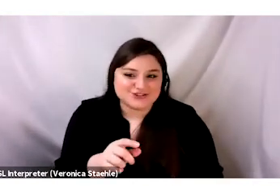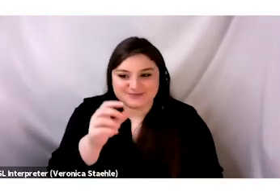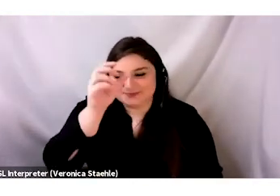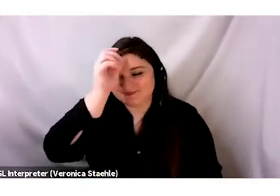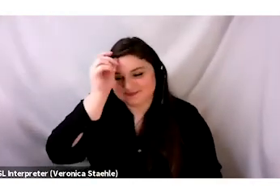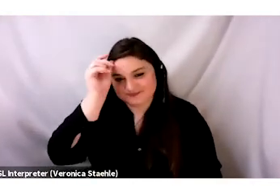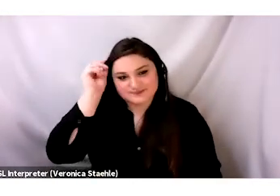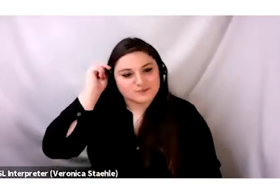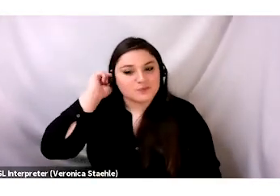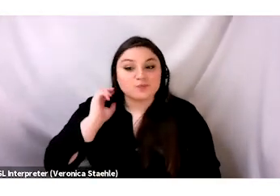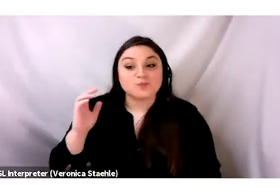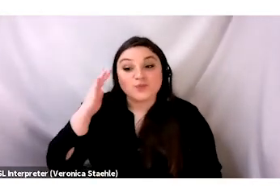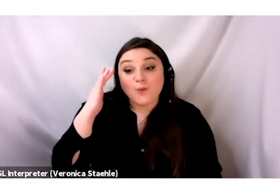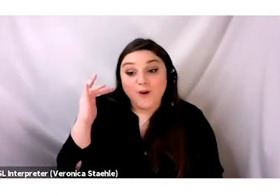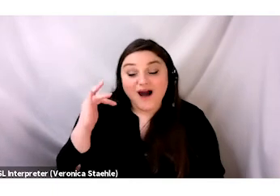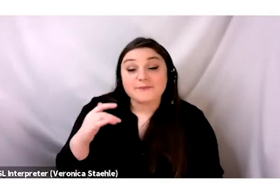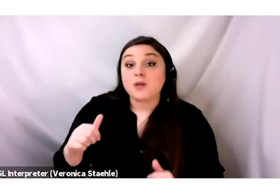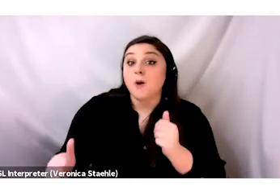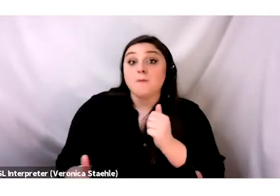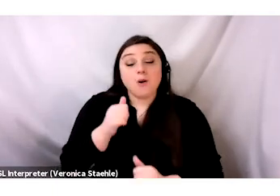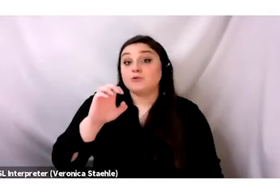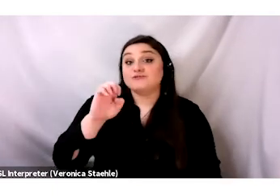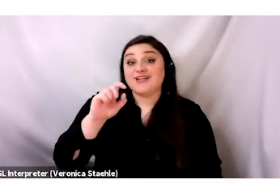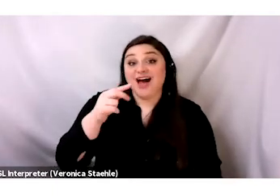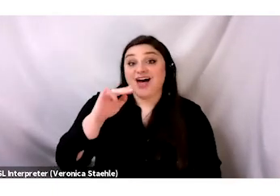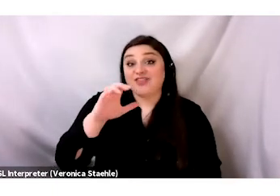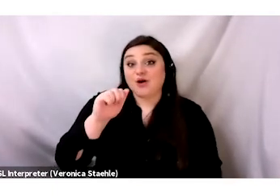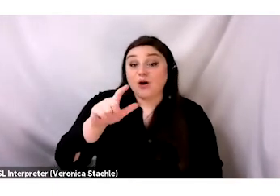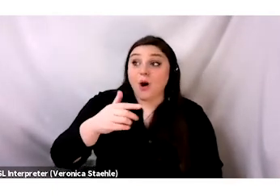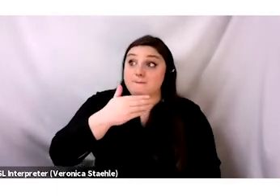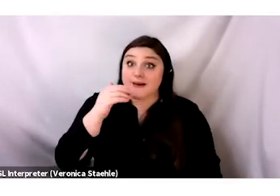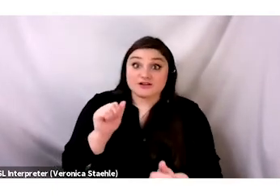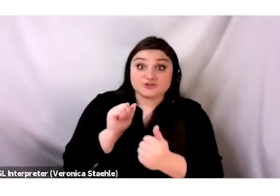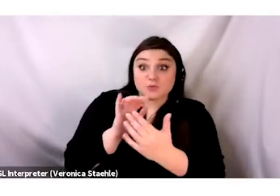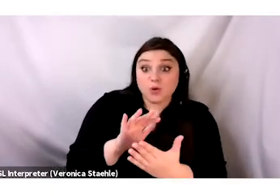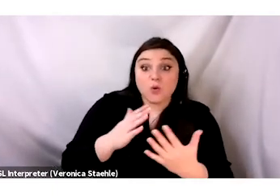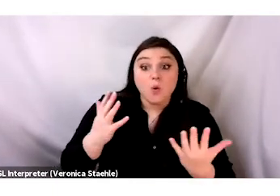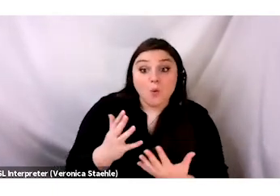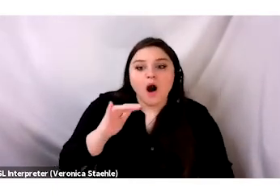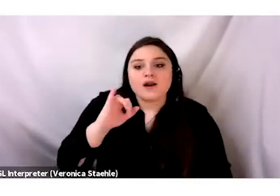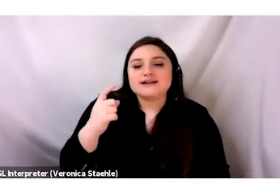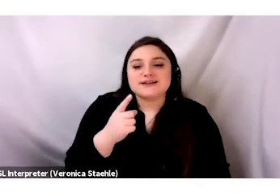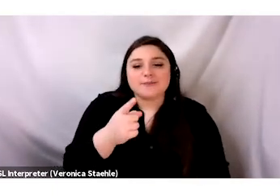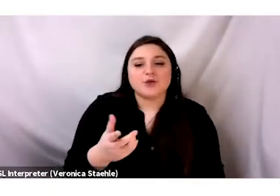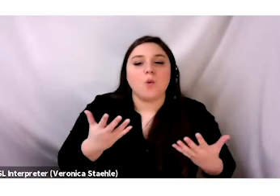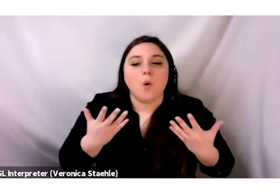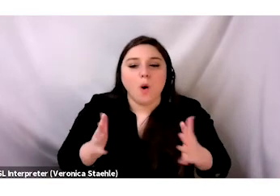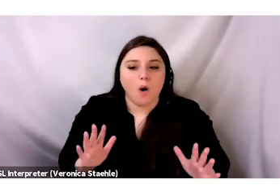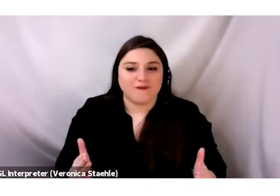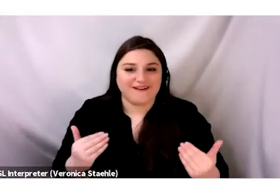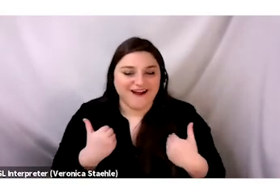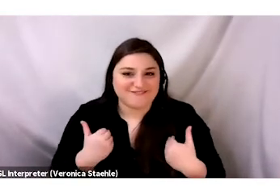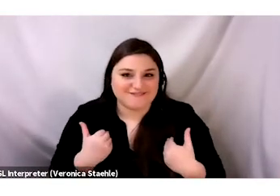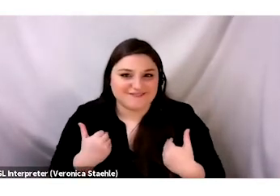most ethical or sustainable item of clothing is the one that's already in your closet, the one that you already own. Because even if it's something